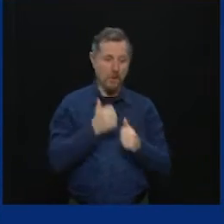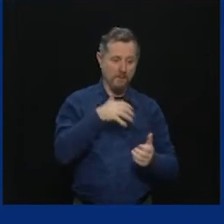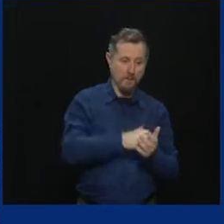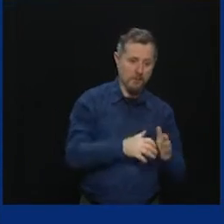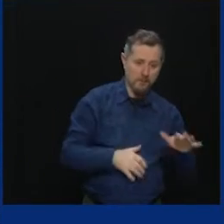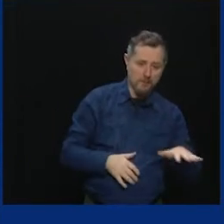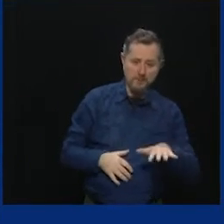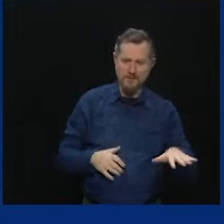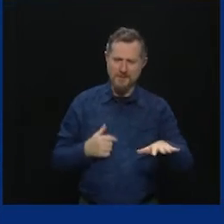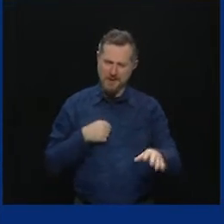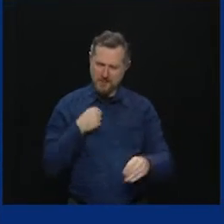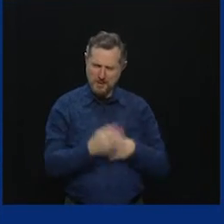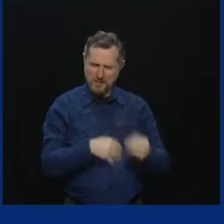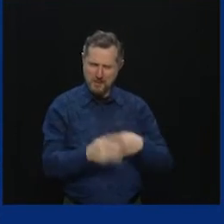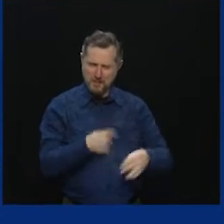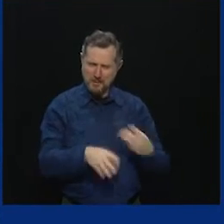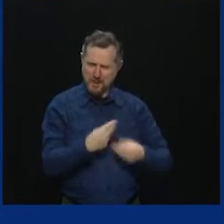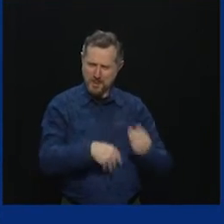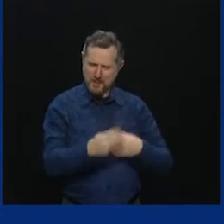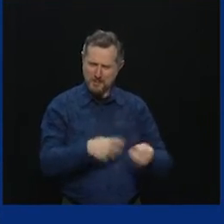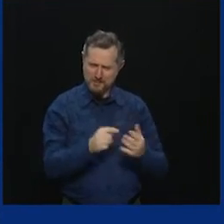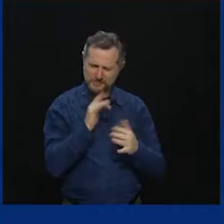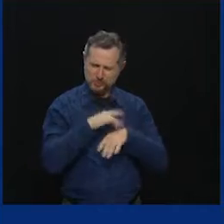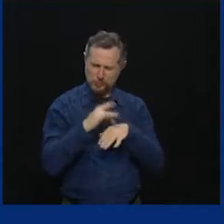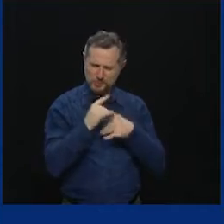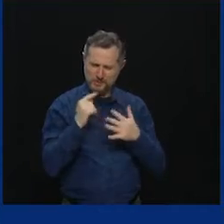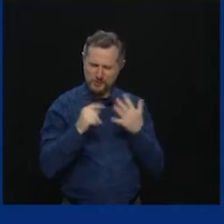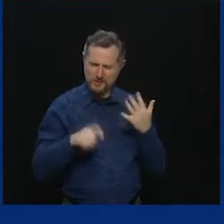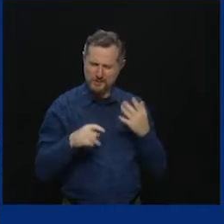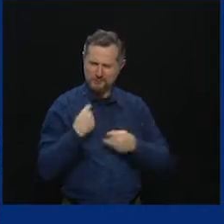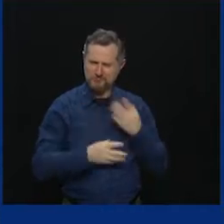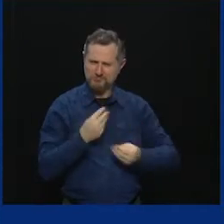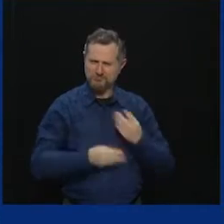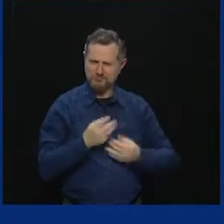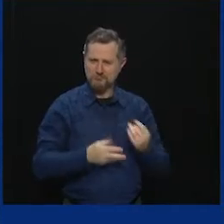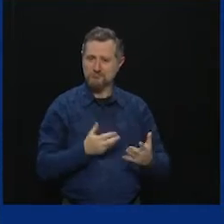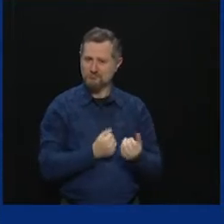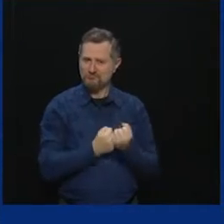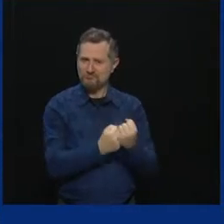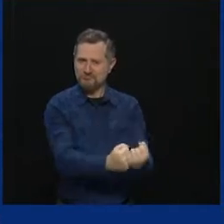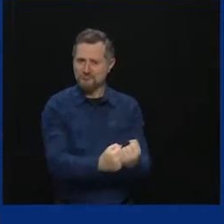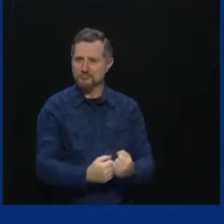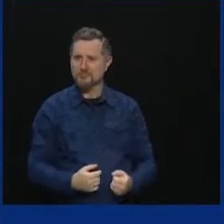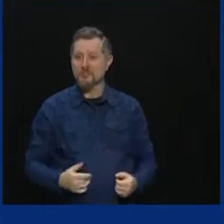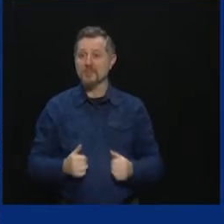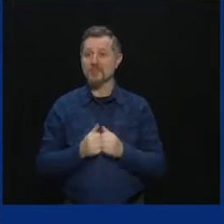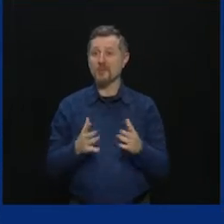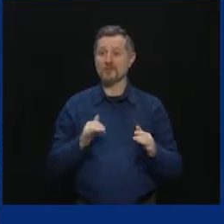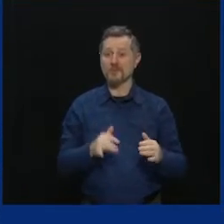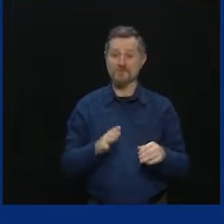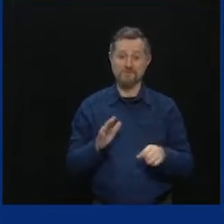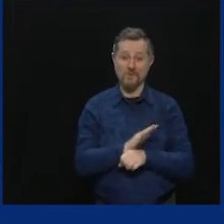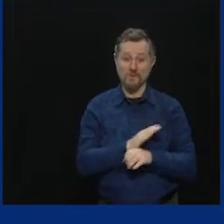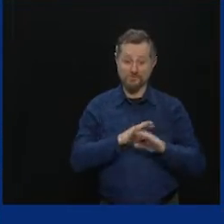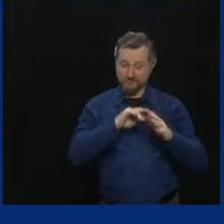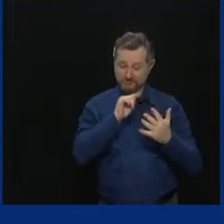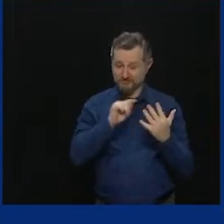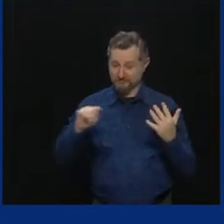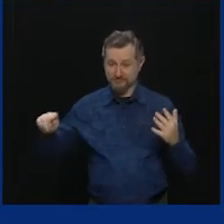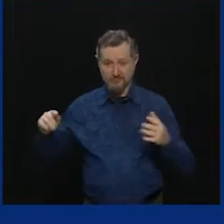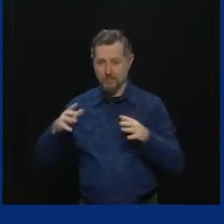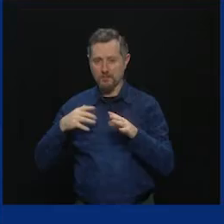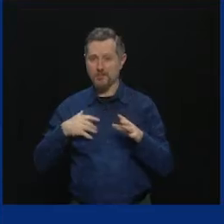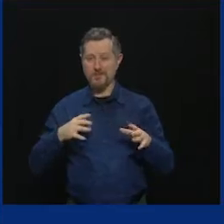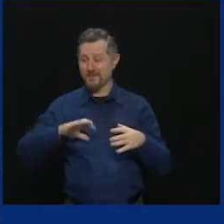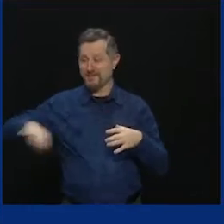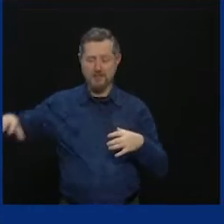while giving them the resources that they need, we're going to continue to have this plague in our communities. And this